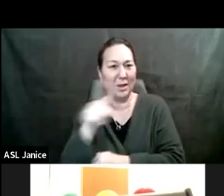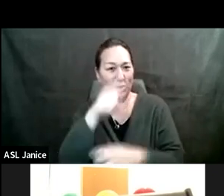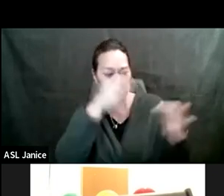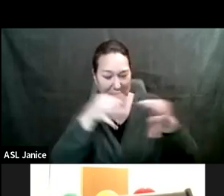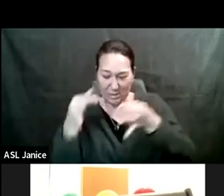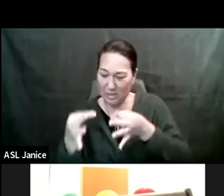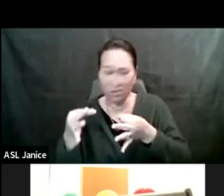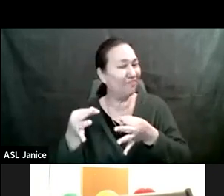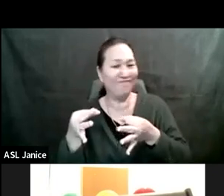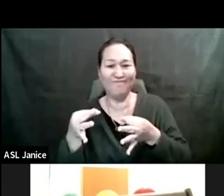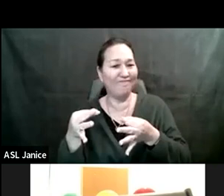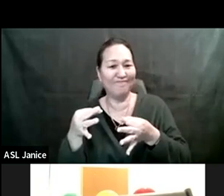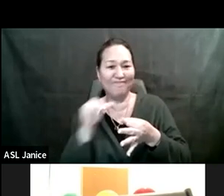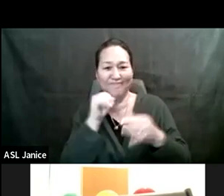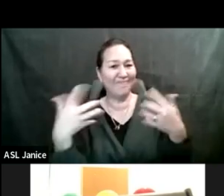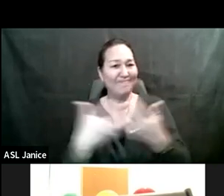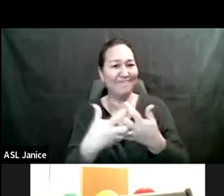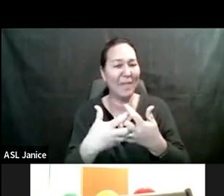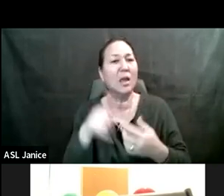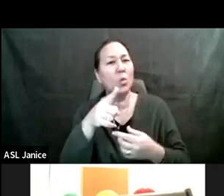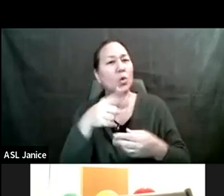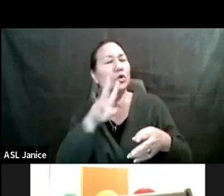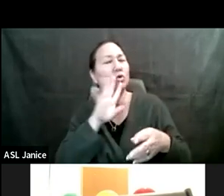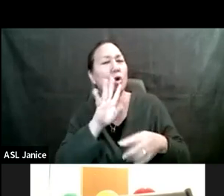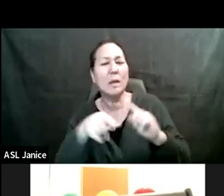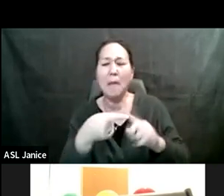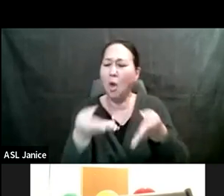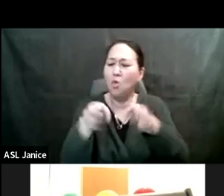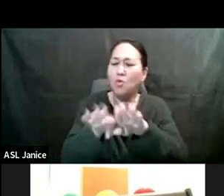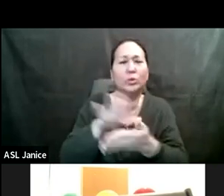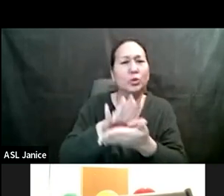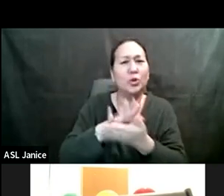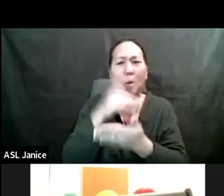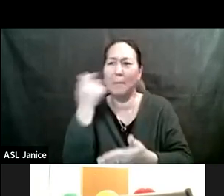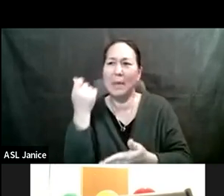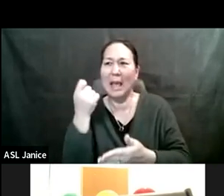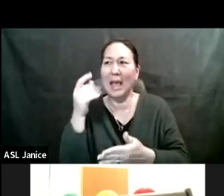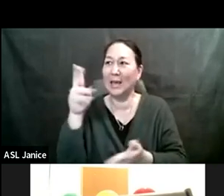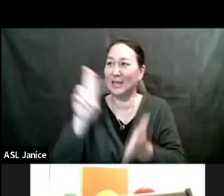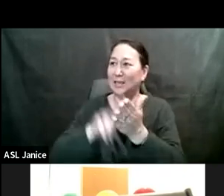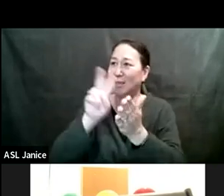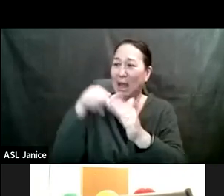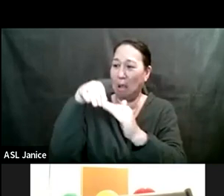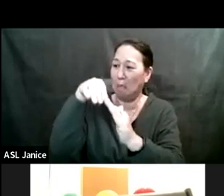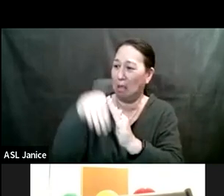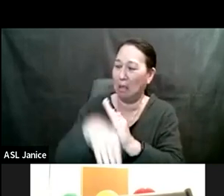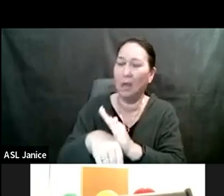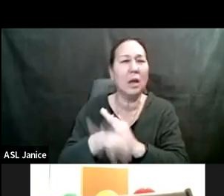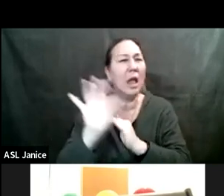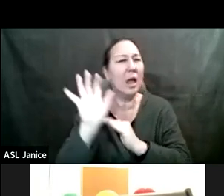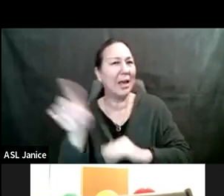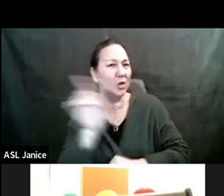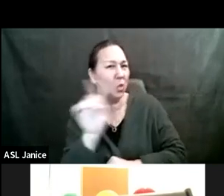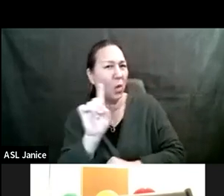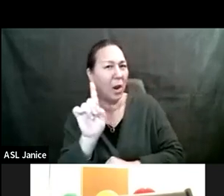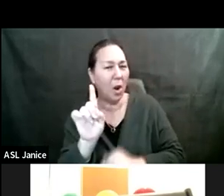school committee members talk about different difficult decisions and closing schools because of enrollment decline it is schools where the majority of students are black